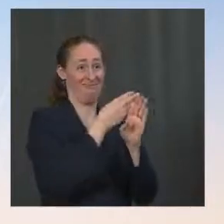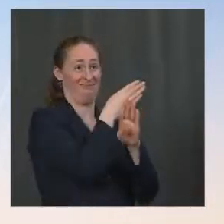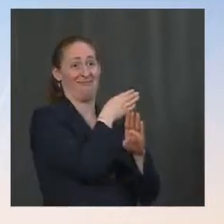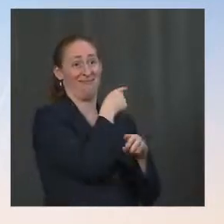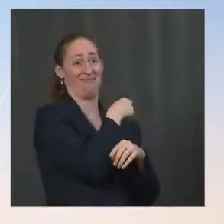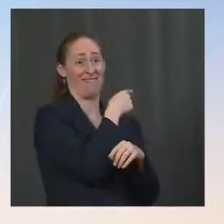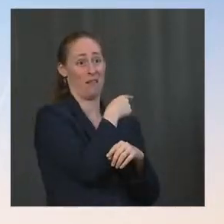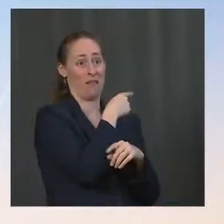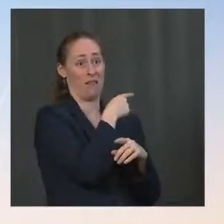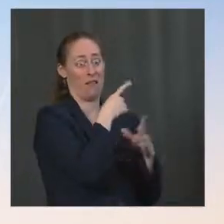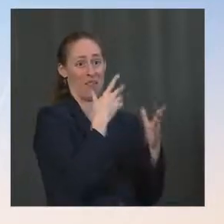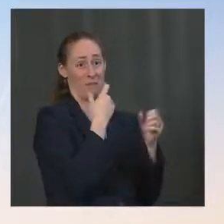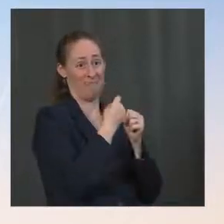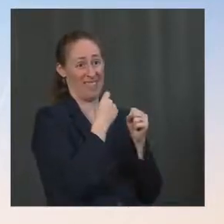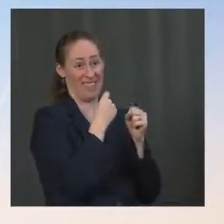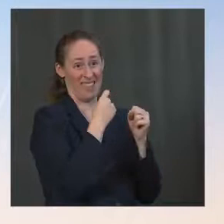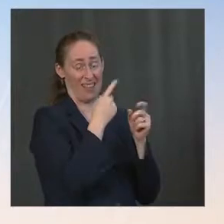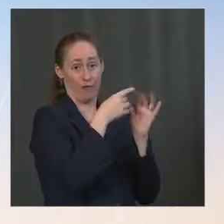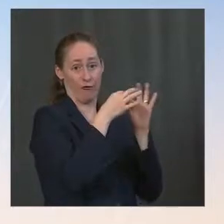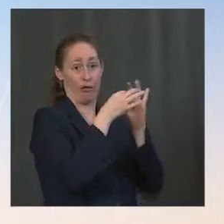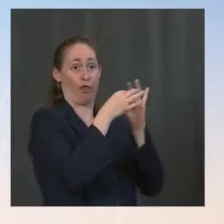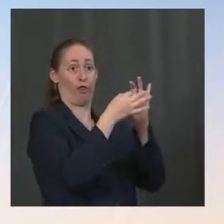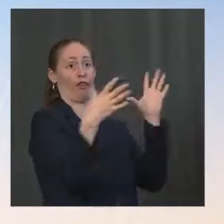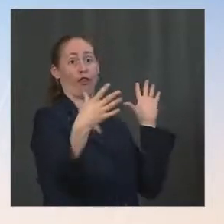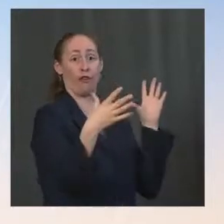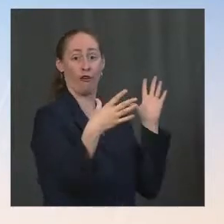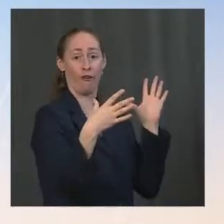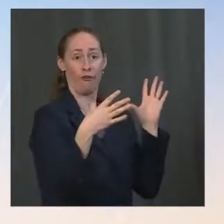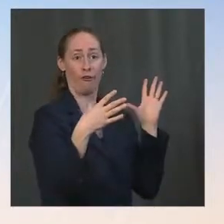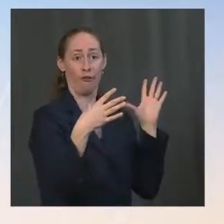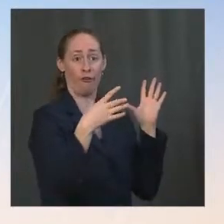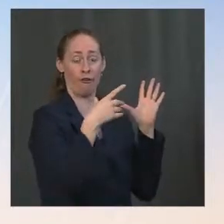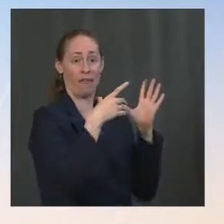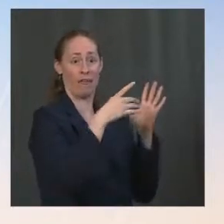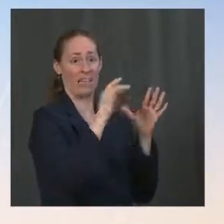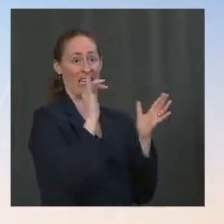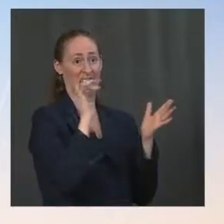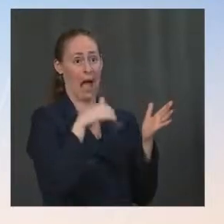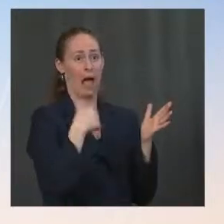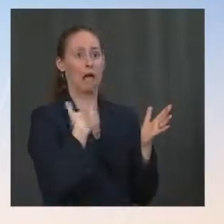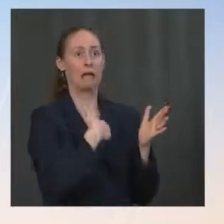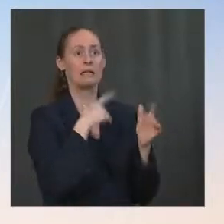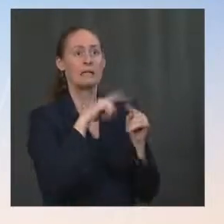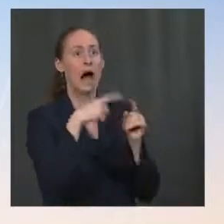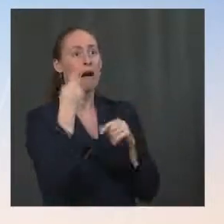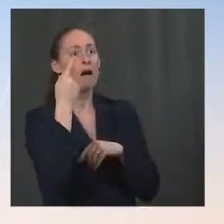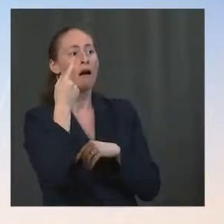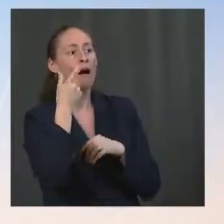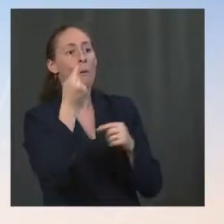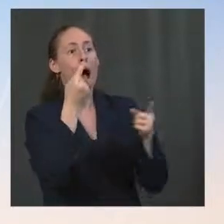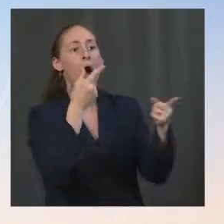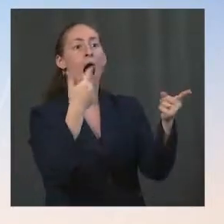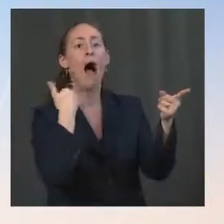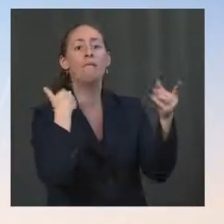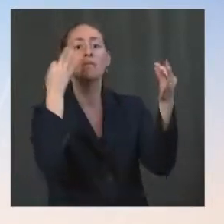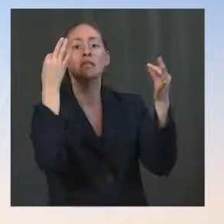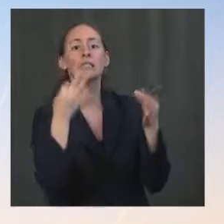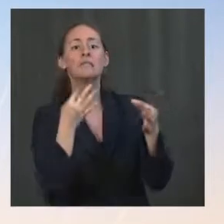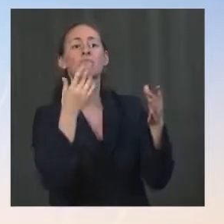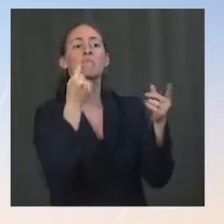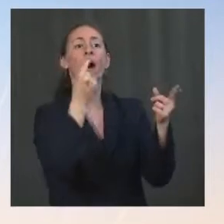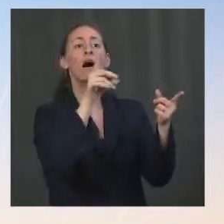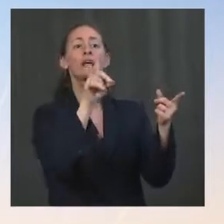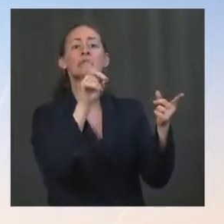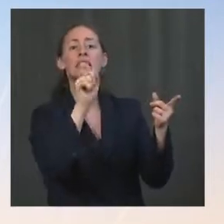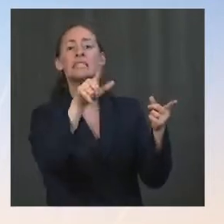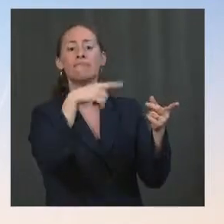and prevented us from having the visibility we need into Iran's capabilities. And that is why we're going to continue to pursue it, but I don't have